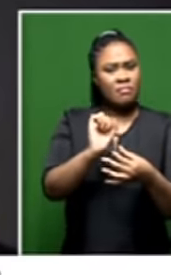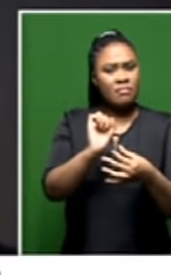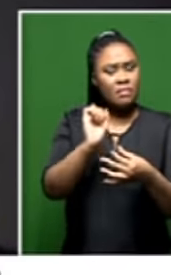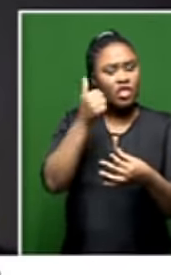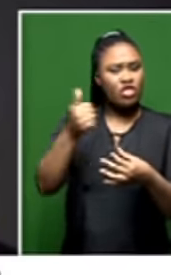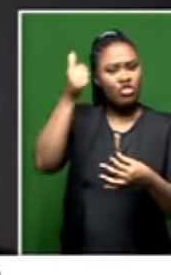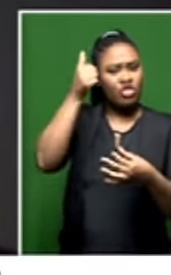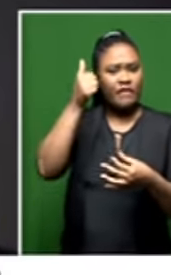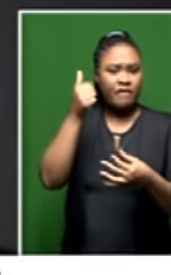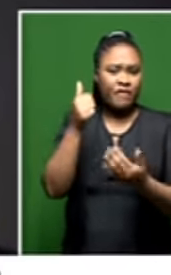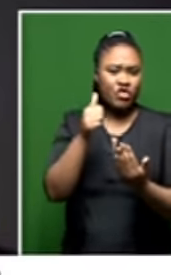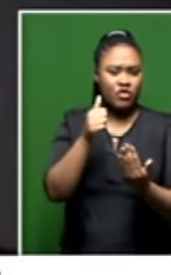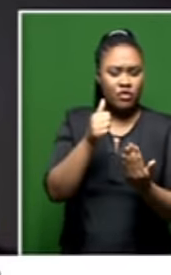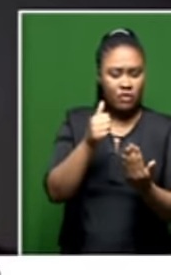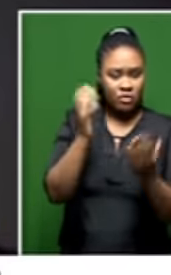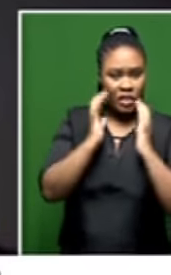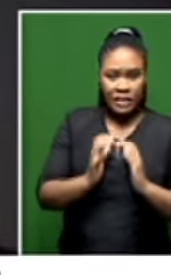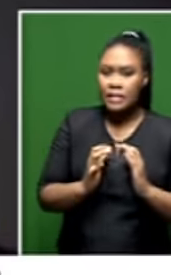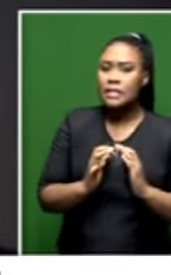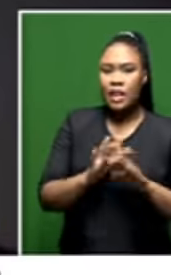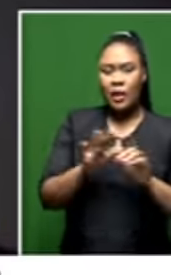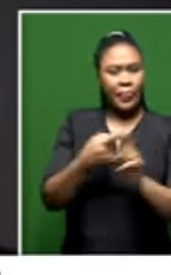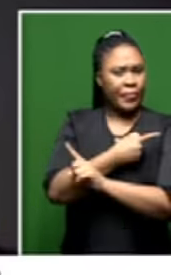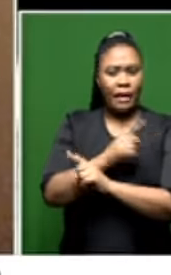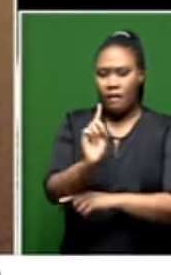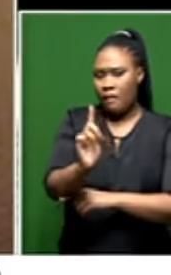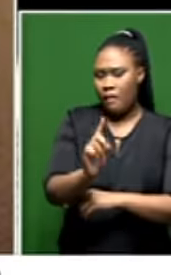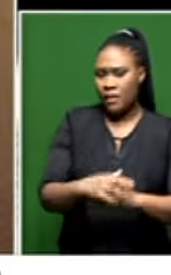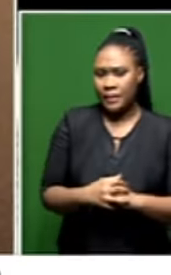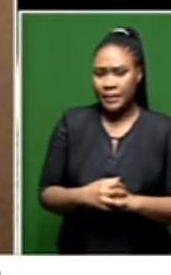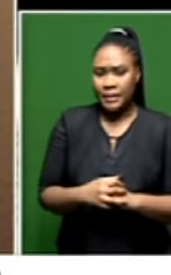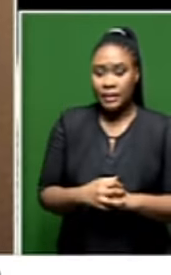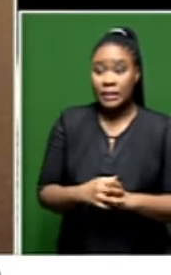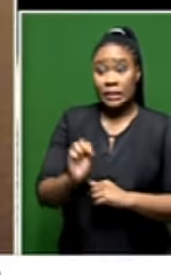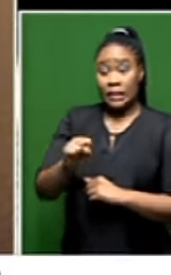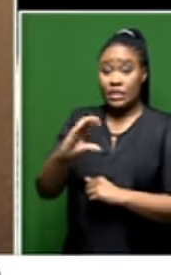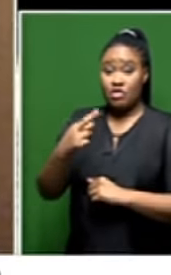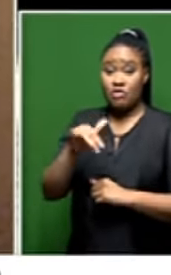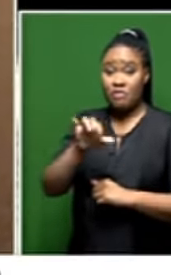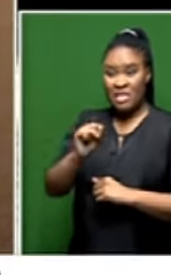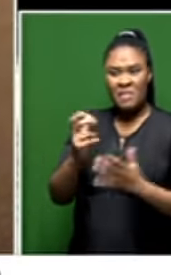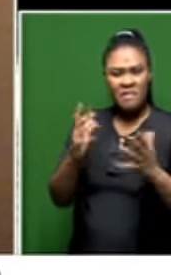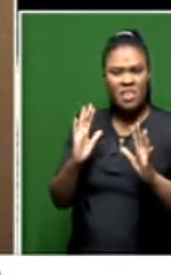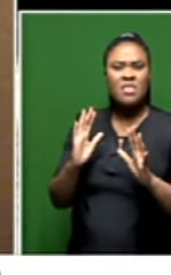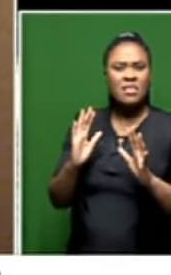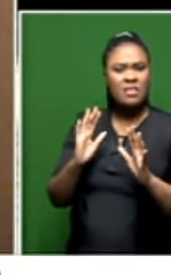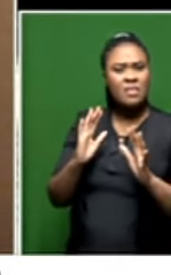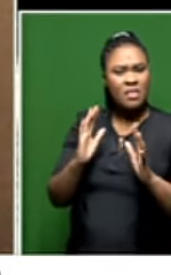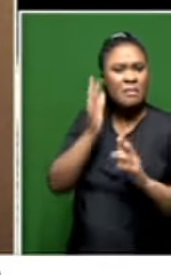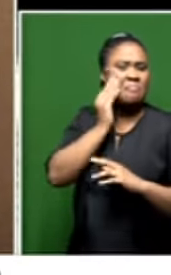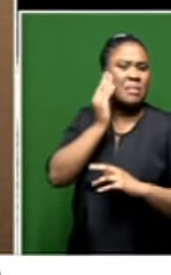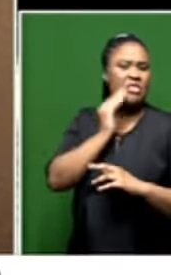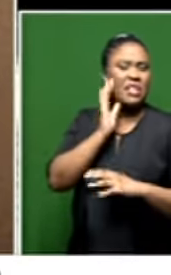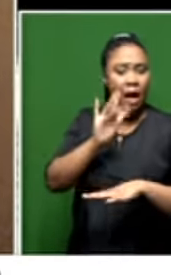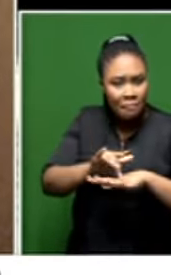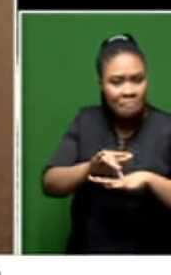and doesn't become a referendum of his chairing of the committee. And Chris, you've been through this process. I mean, you've been through